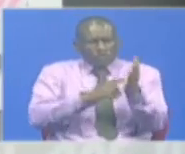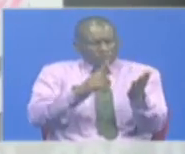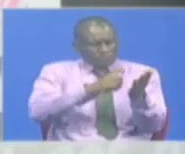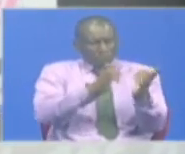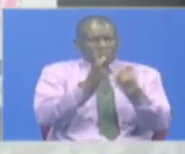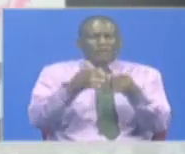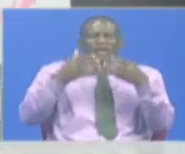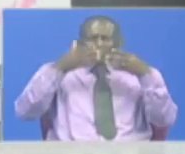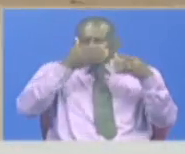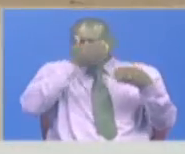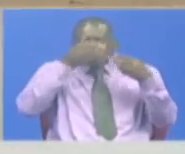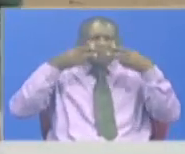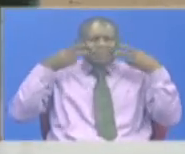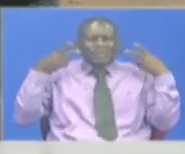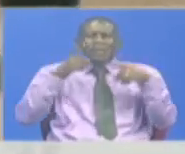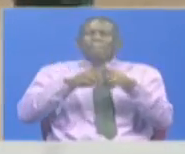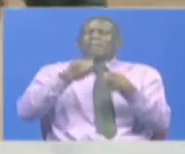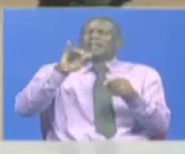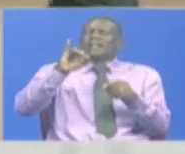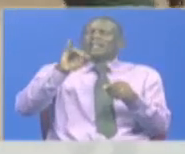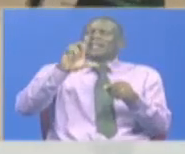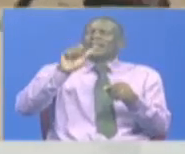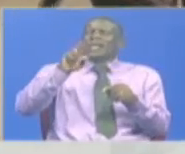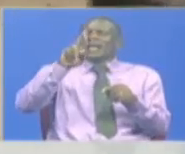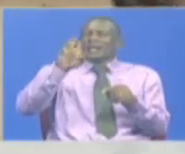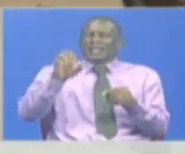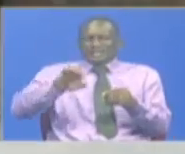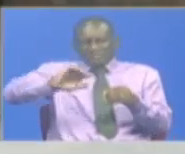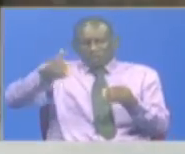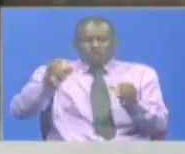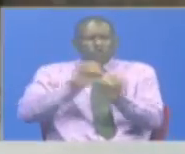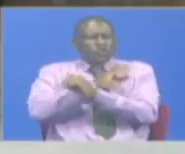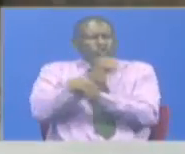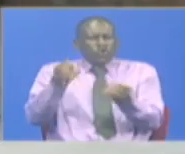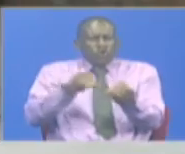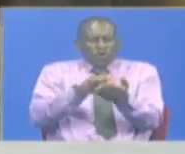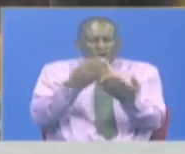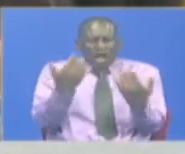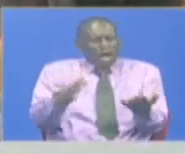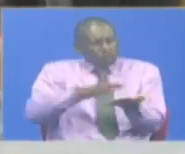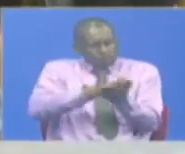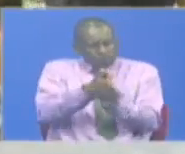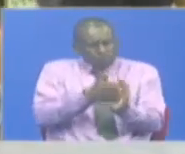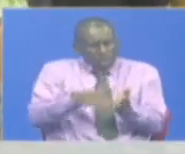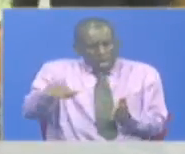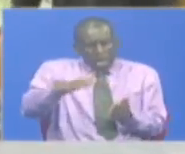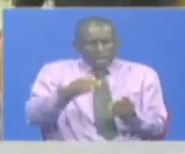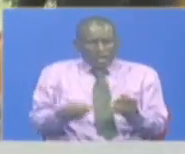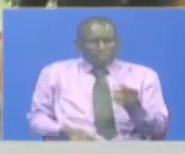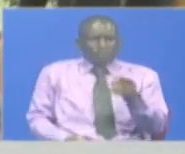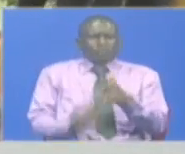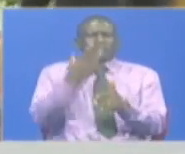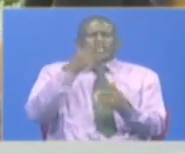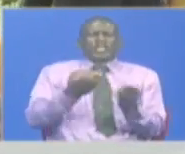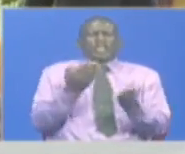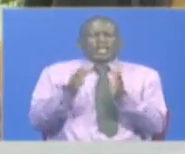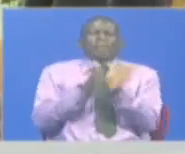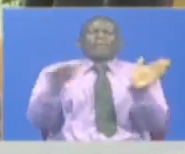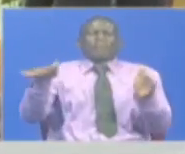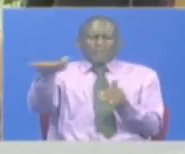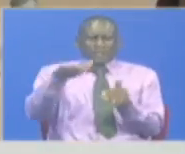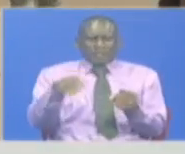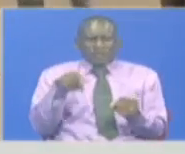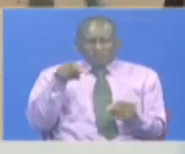masks. Yet for Ileret town, not a single hand-washing booth has been set up in any of public places. And for this